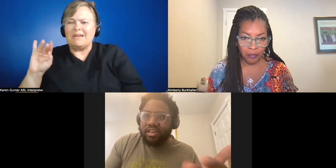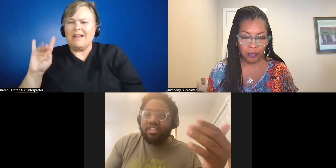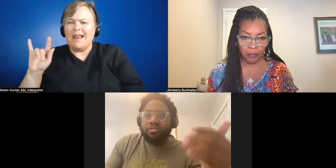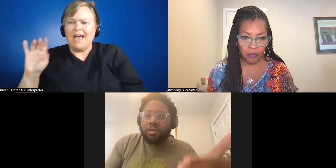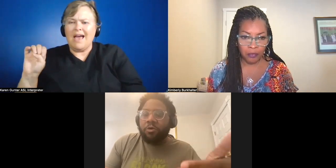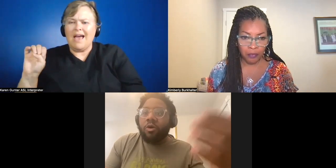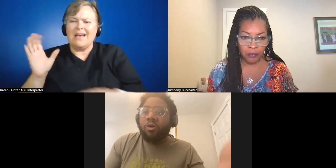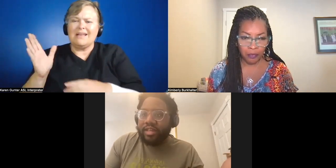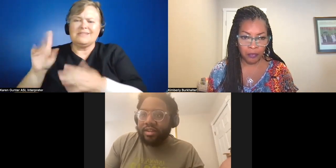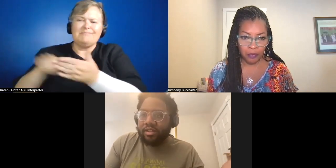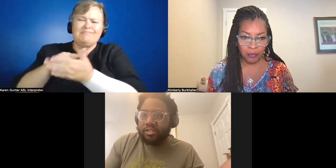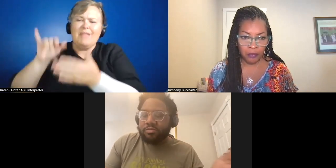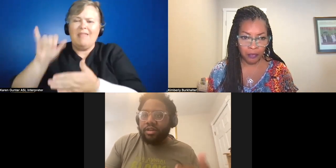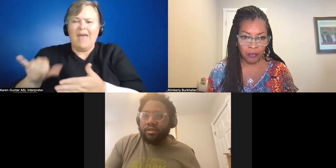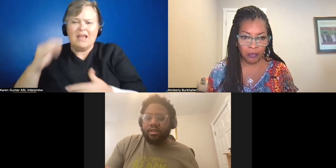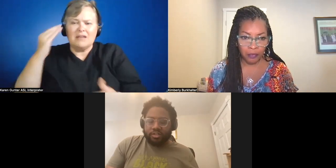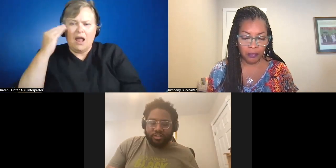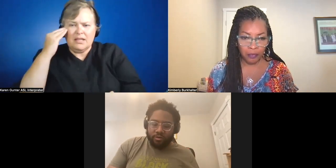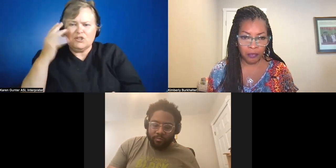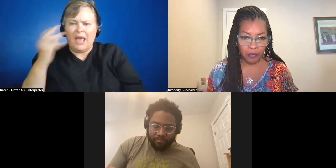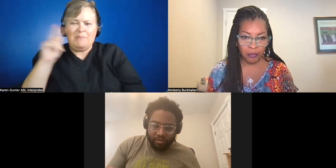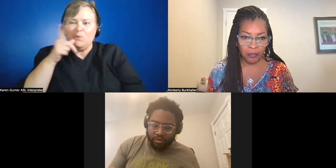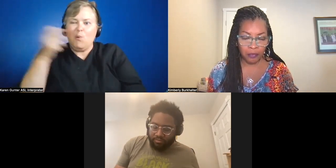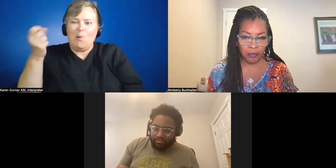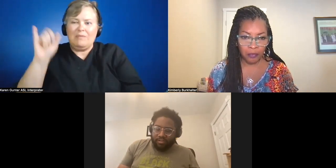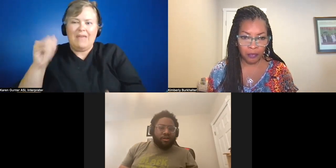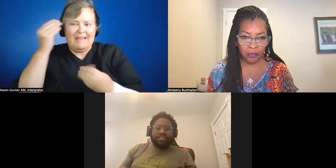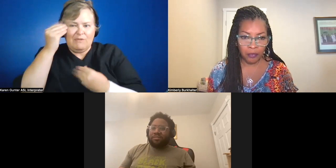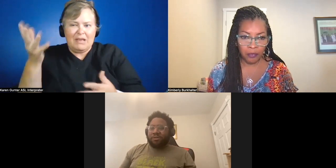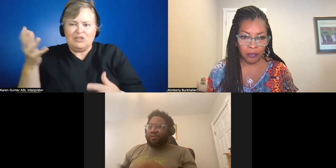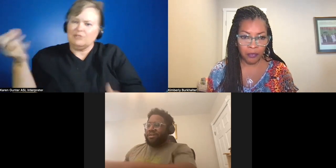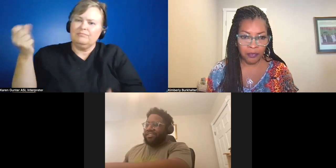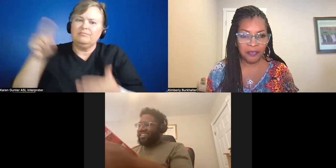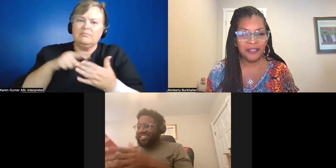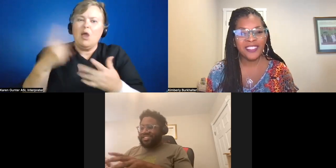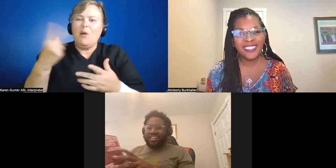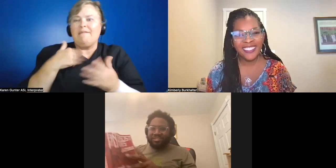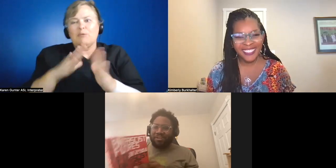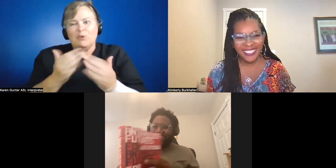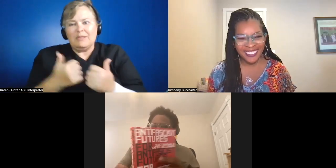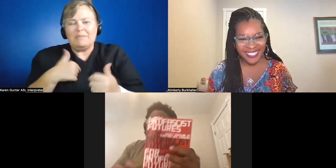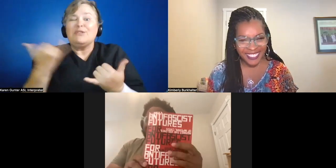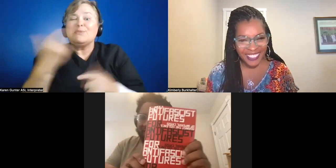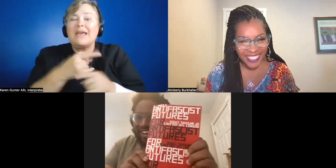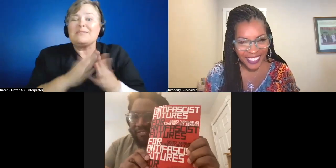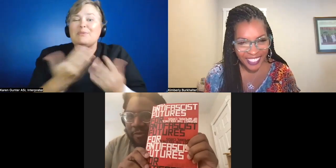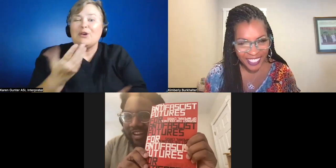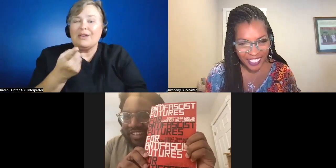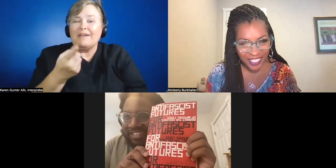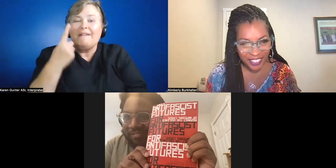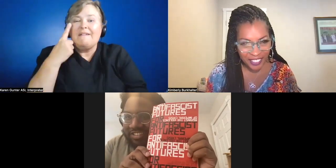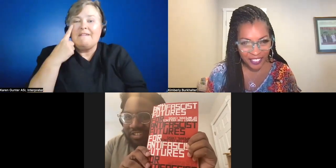knowledge and those people who hold that knowledge, right? So, I always got a book with me. So today's book,